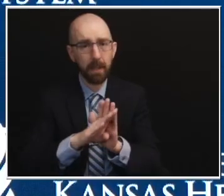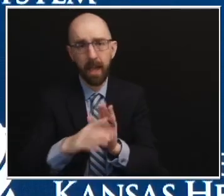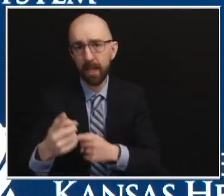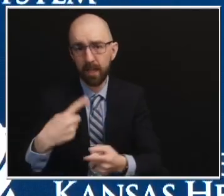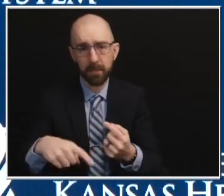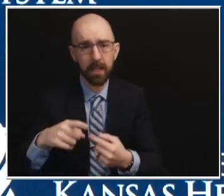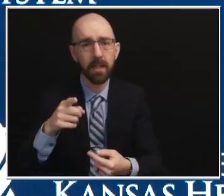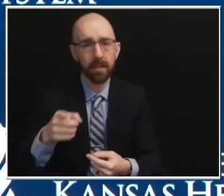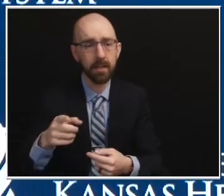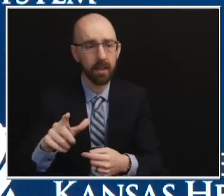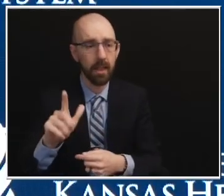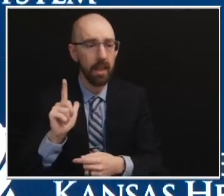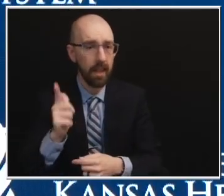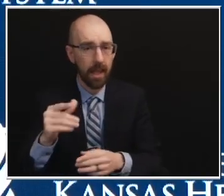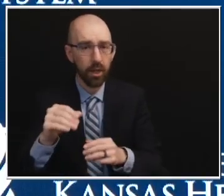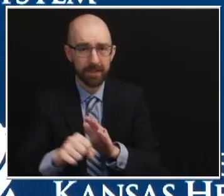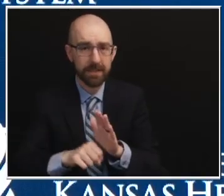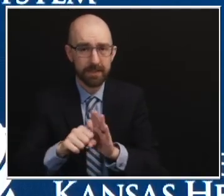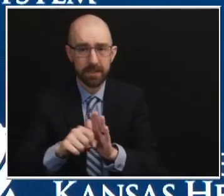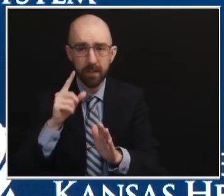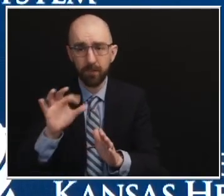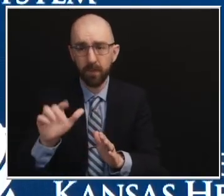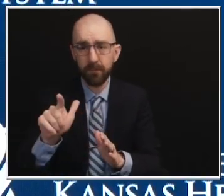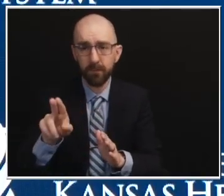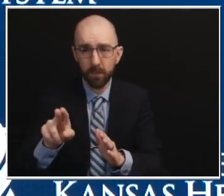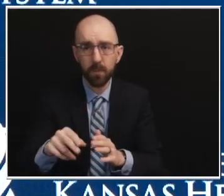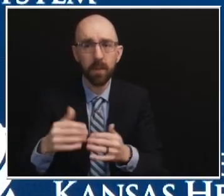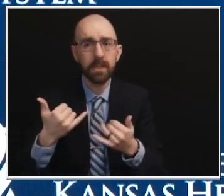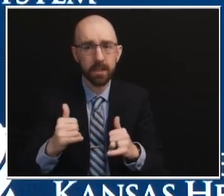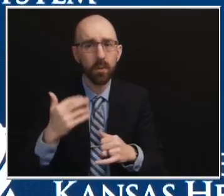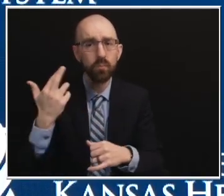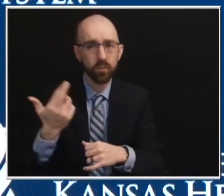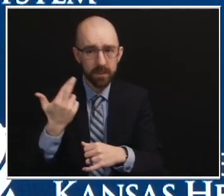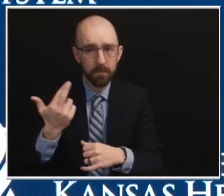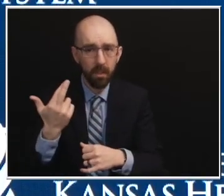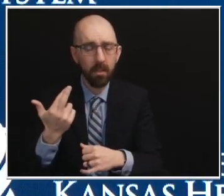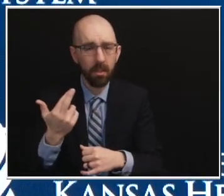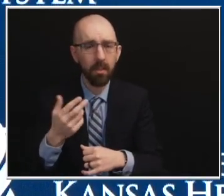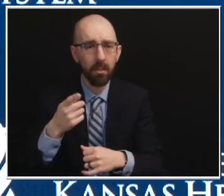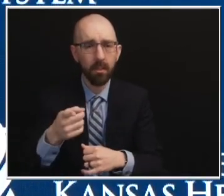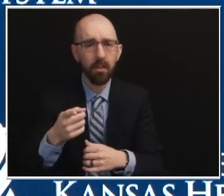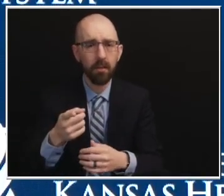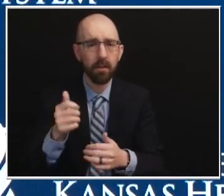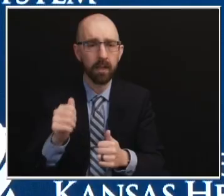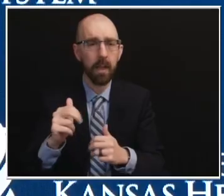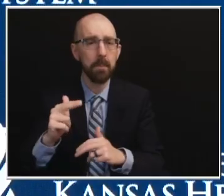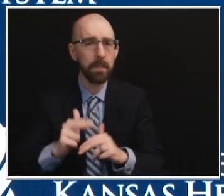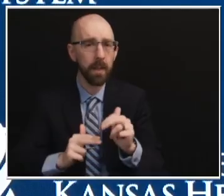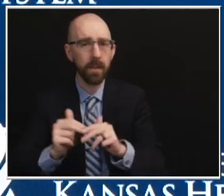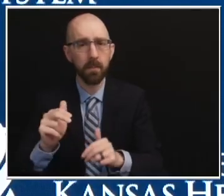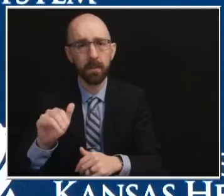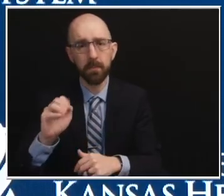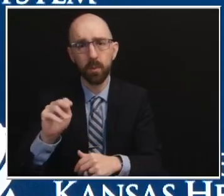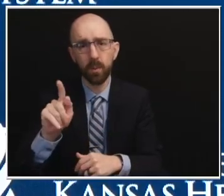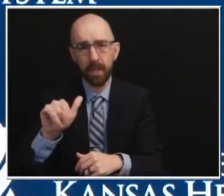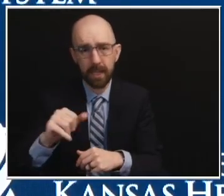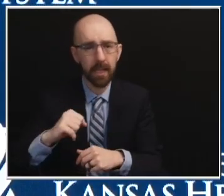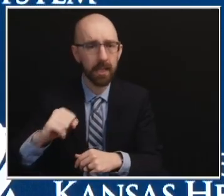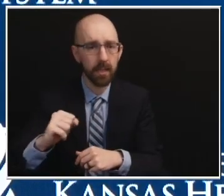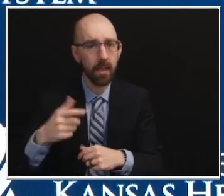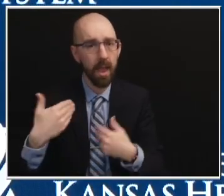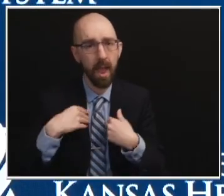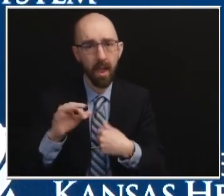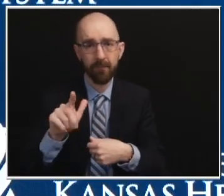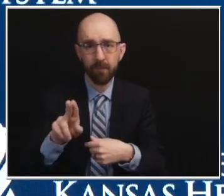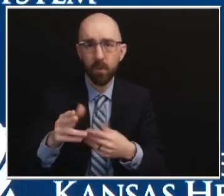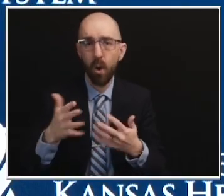late in the season for influenza, it is still reasonable to get that. You can help build up immunity. Even if you've had influenza already, you can still get infected